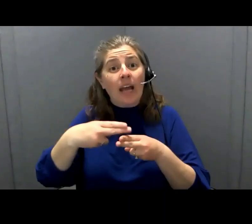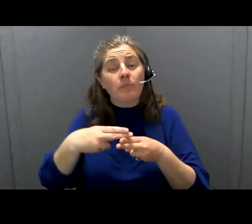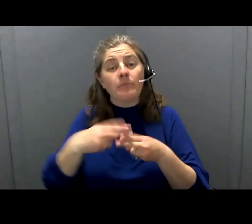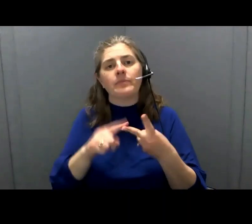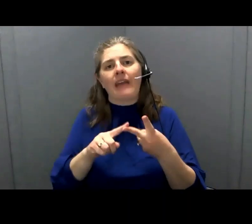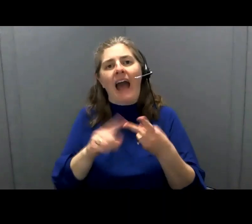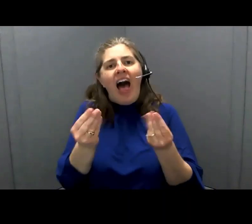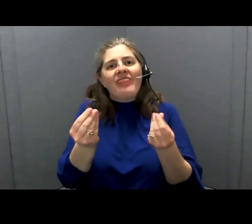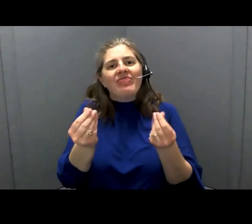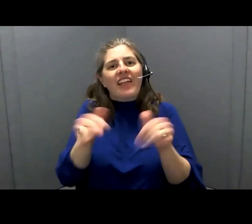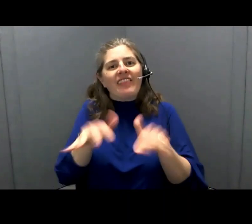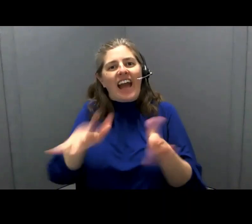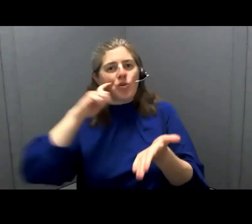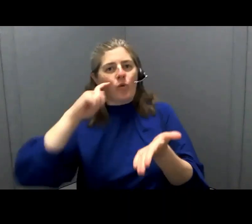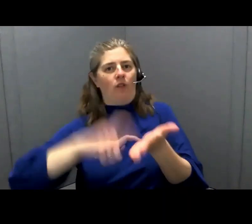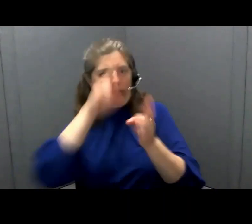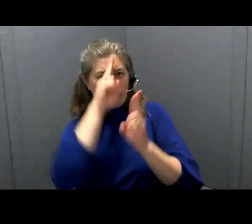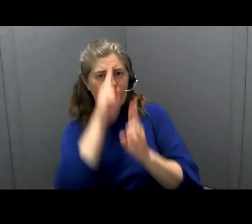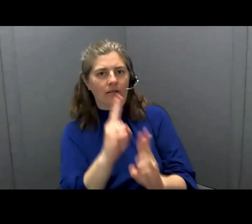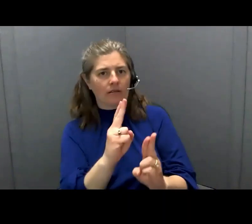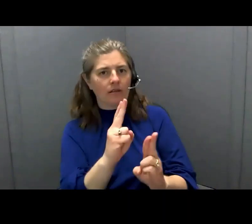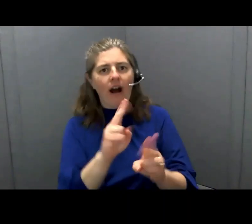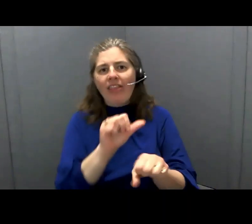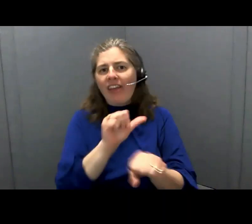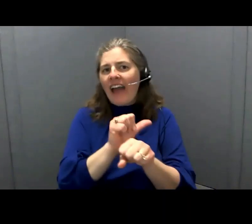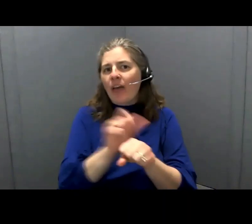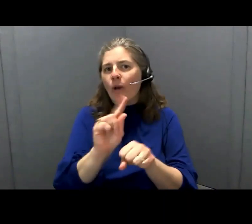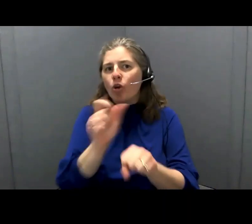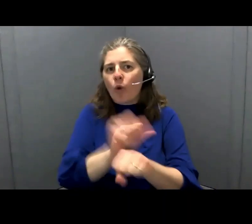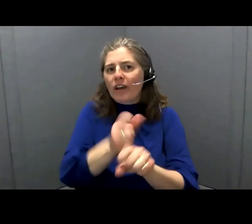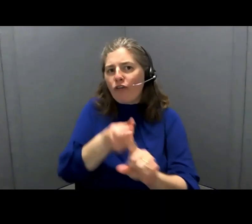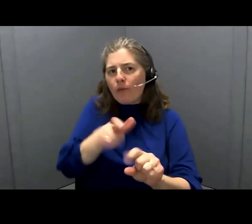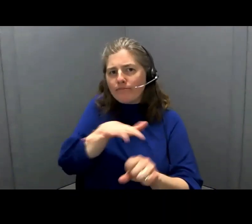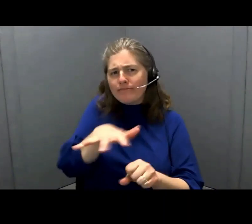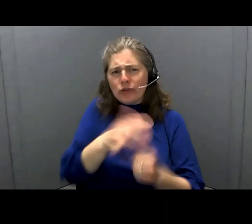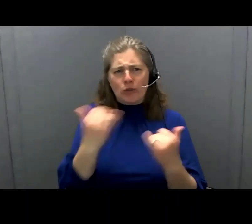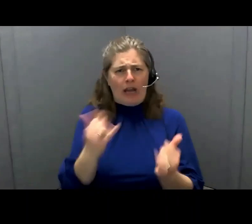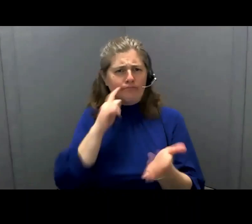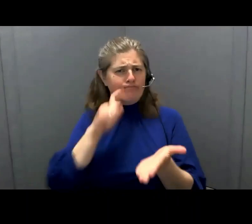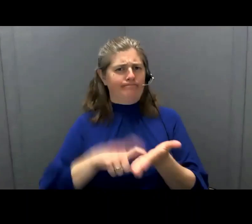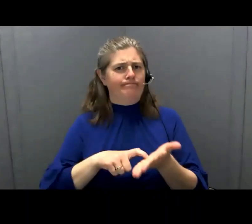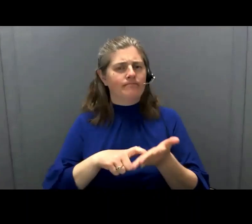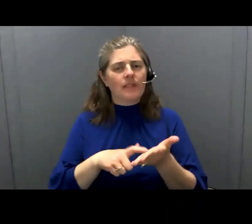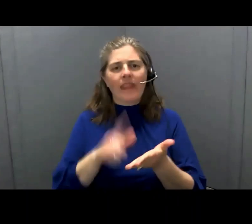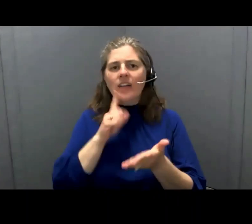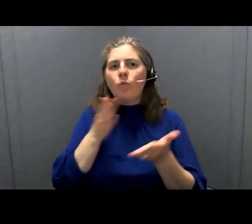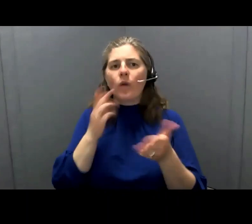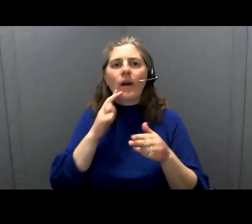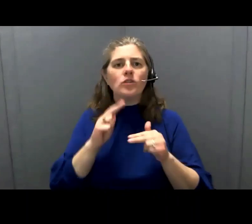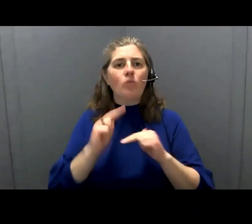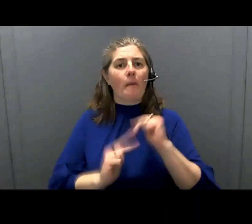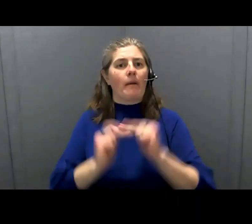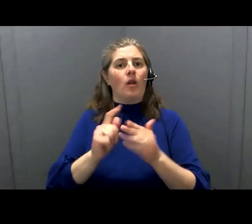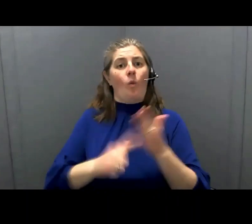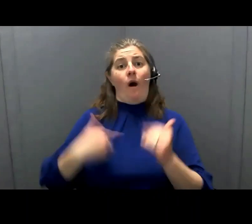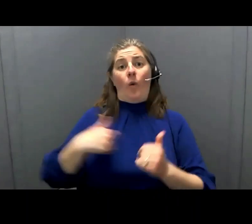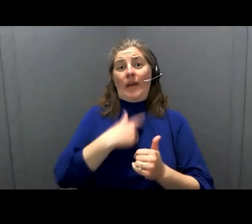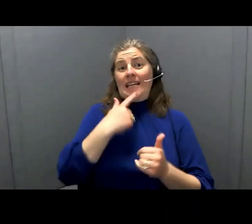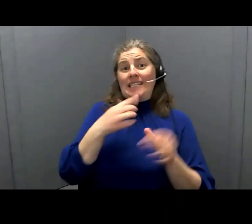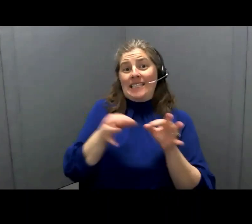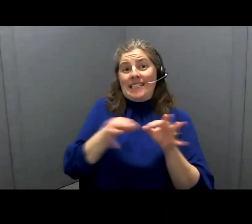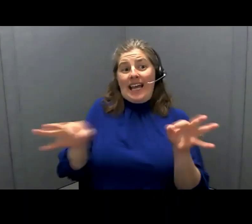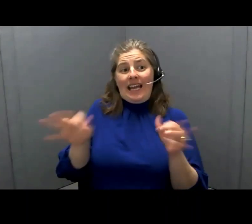the land that you're acknowledging or the land that you're working from today. I think that would be a way to build what we say in